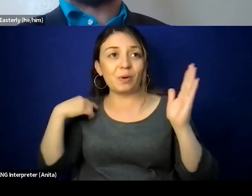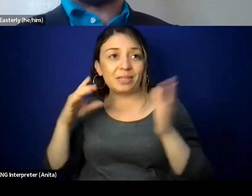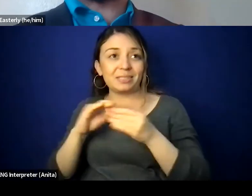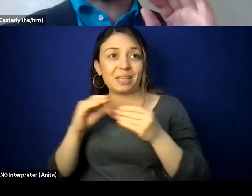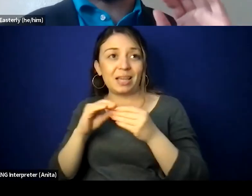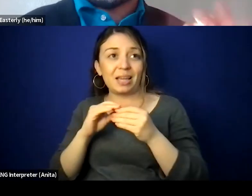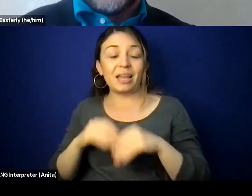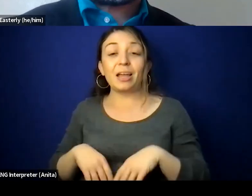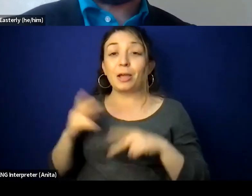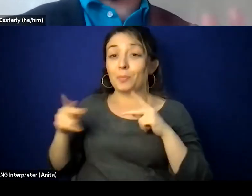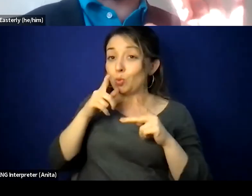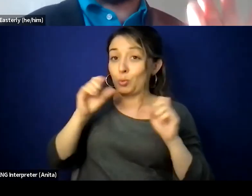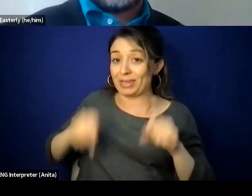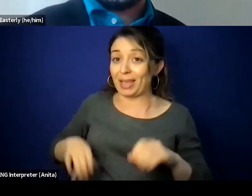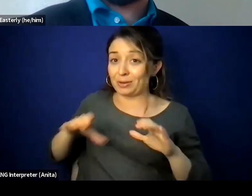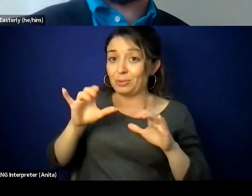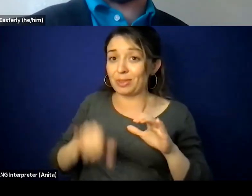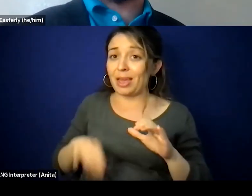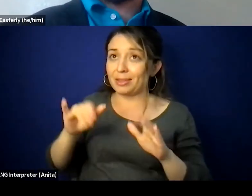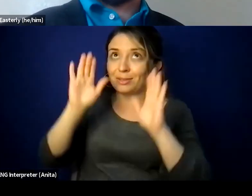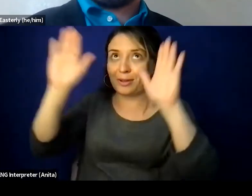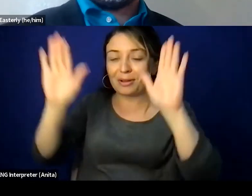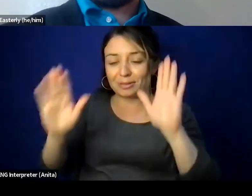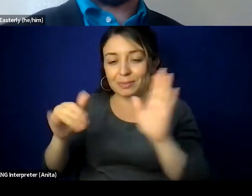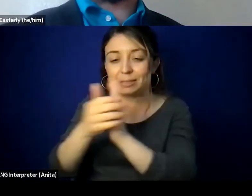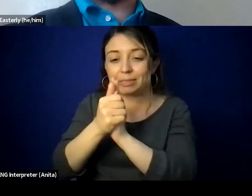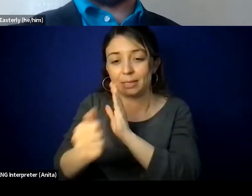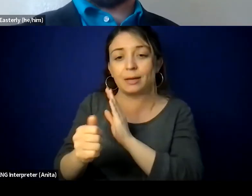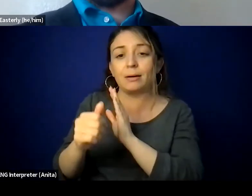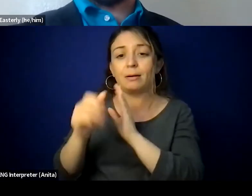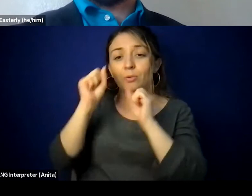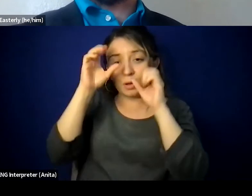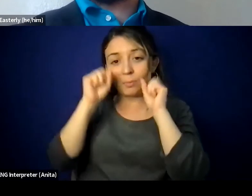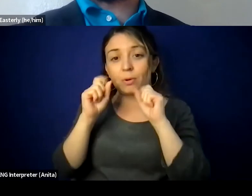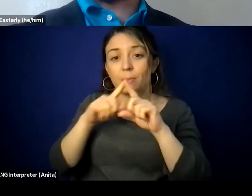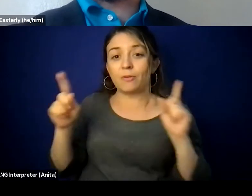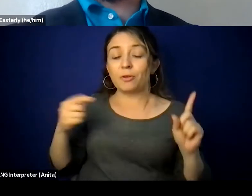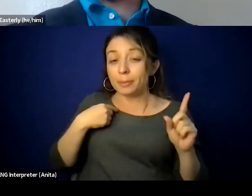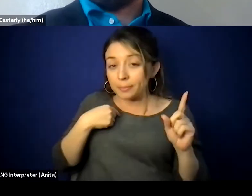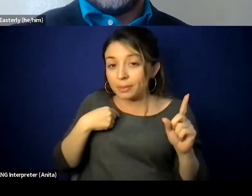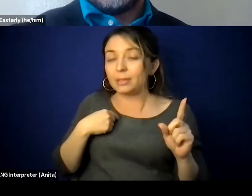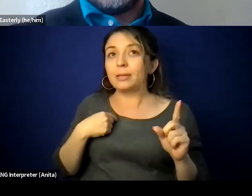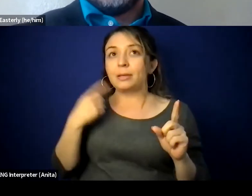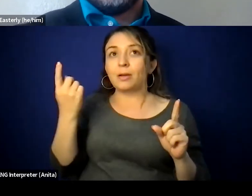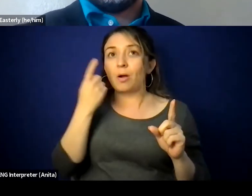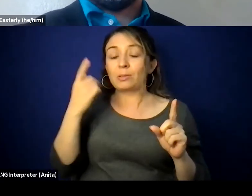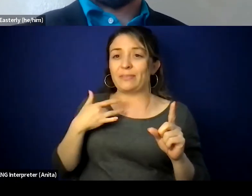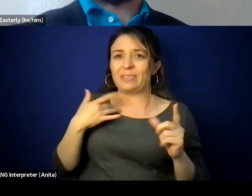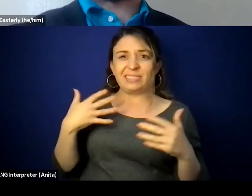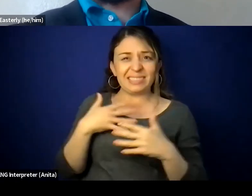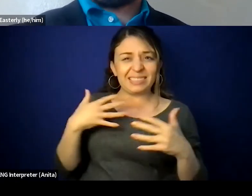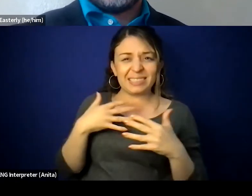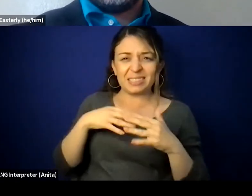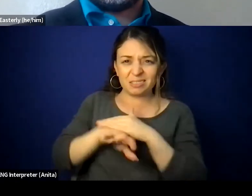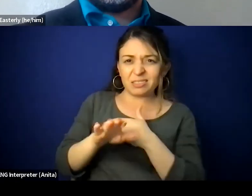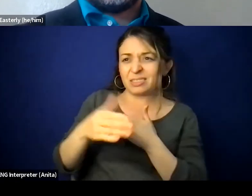that can do that, that is awesome. That is a skill that is incredible. But to me, it's also intimidating. But